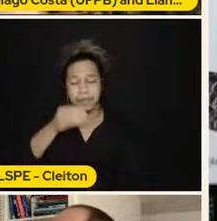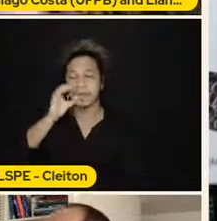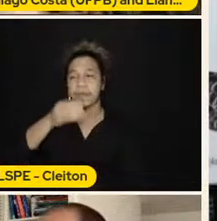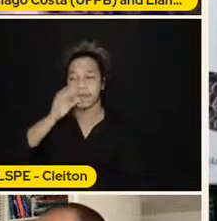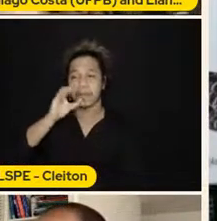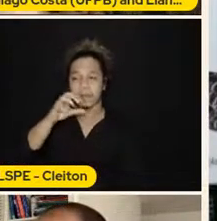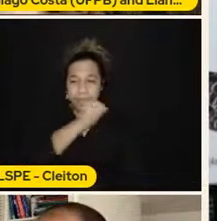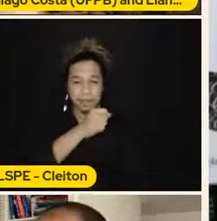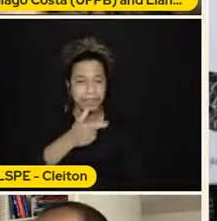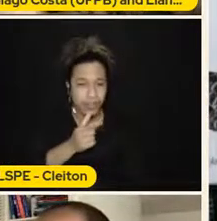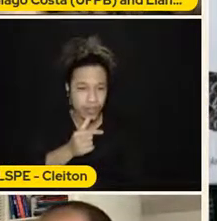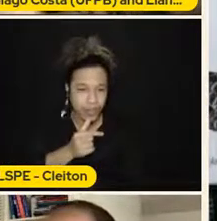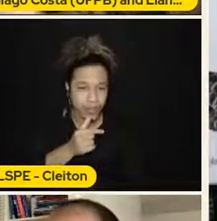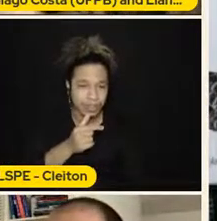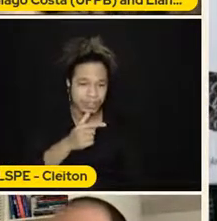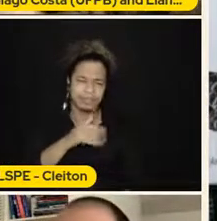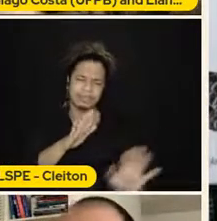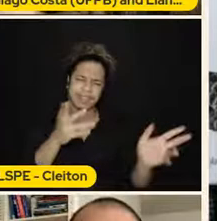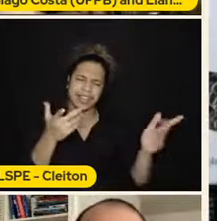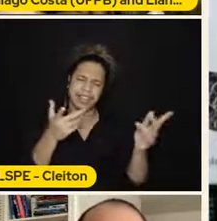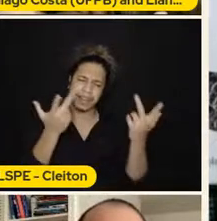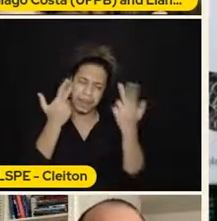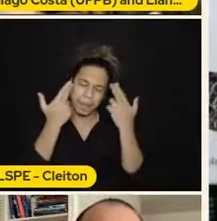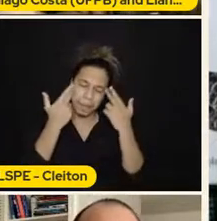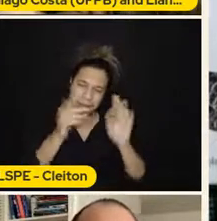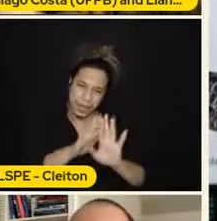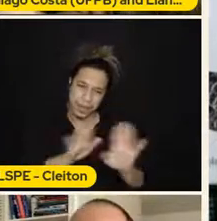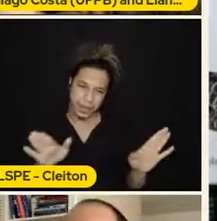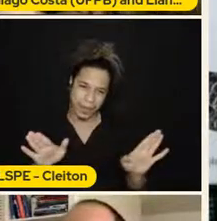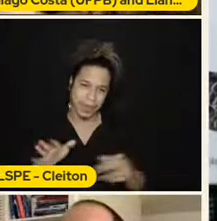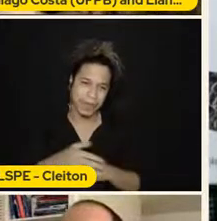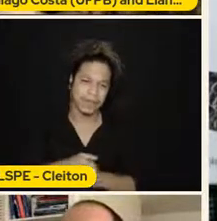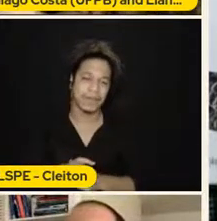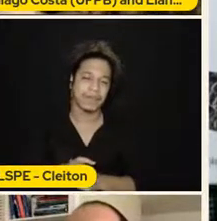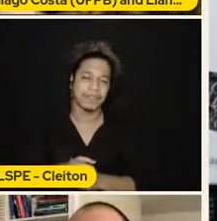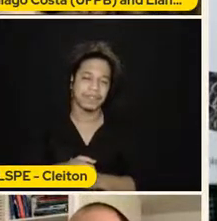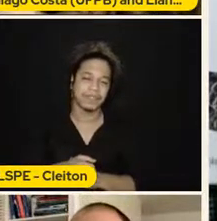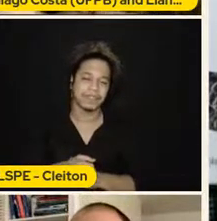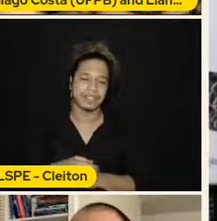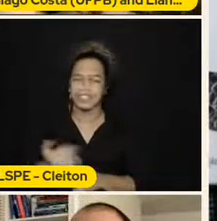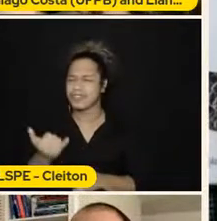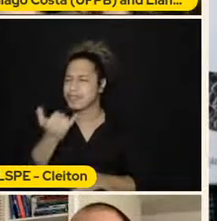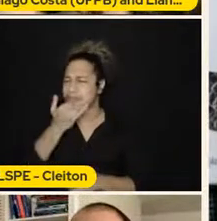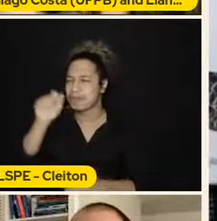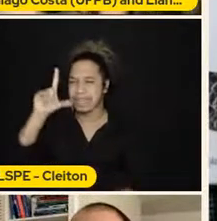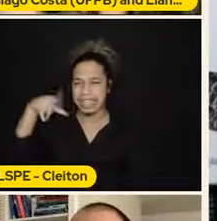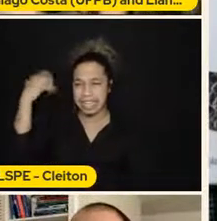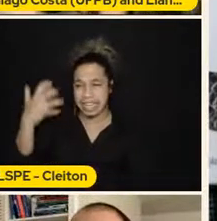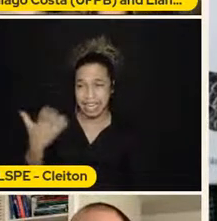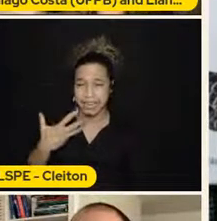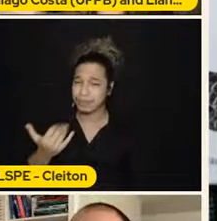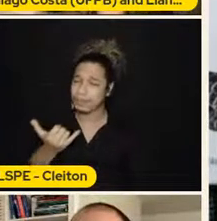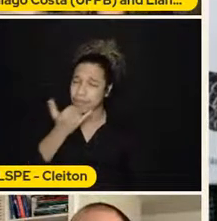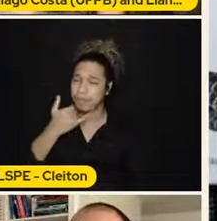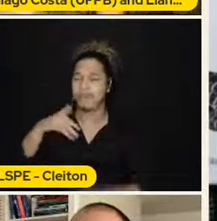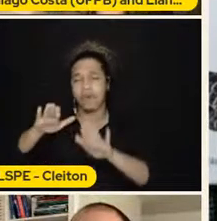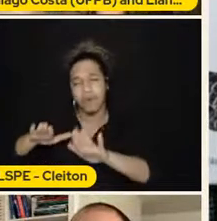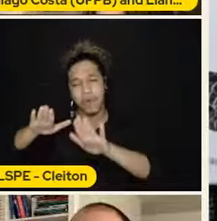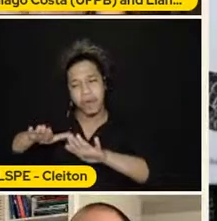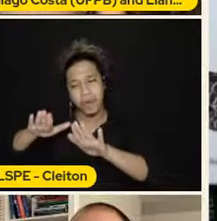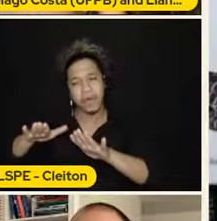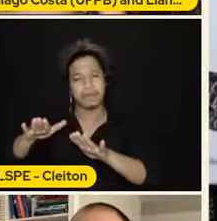That's okay. It happens. It's natural. Terribly sorry, Cleiton. I'll slow down. Terribly